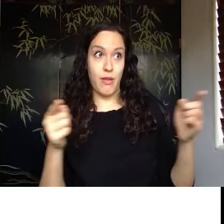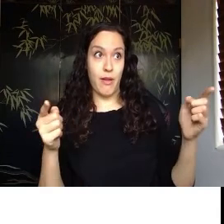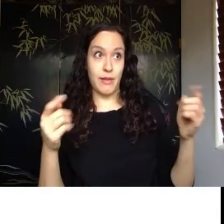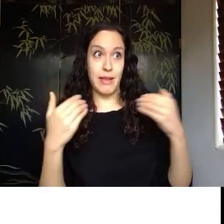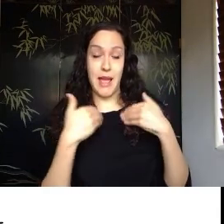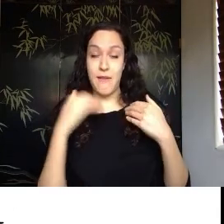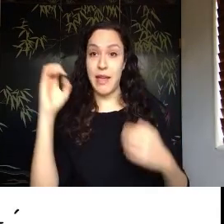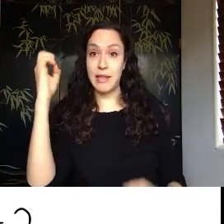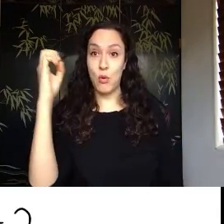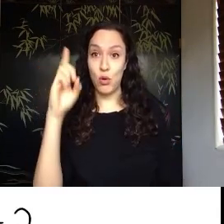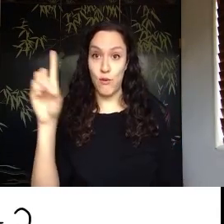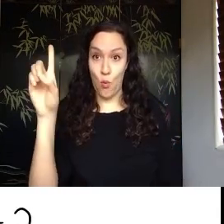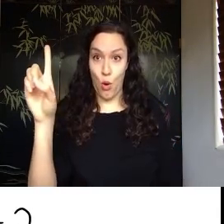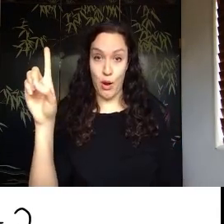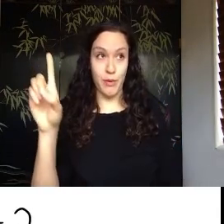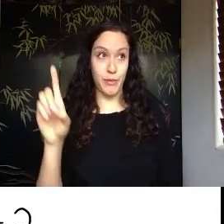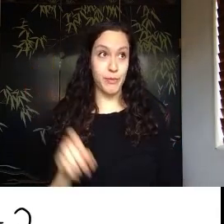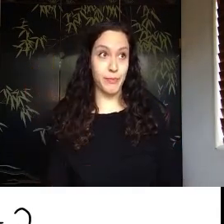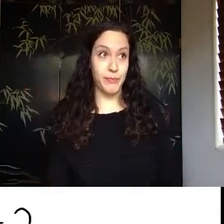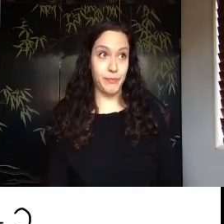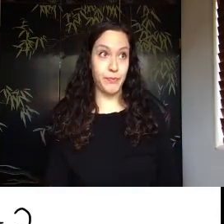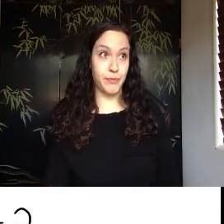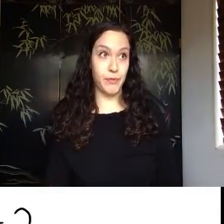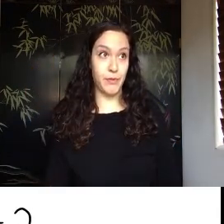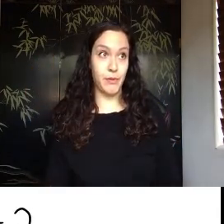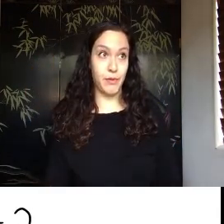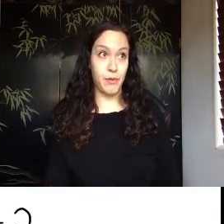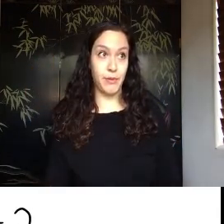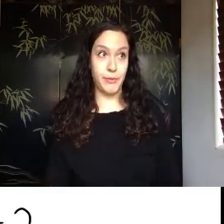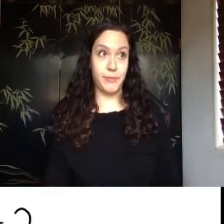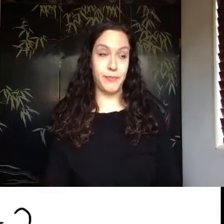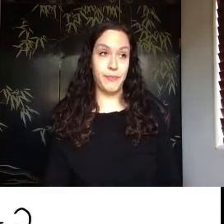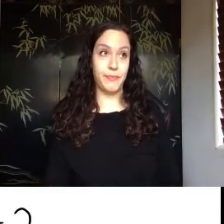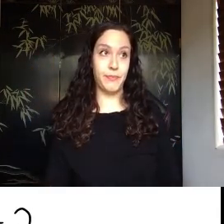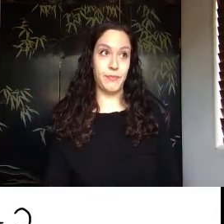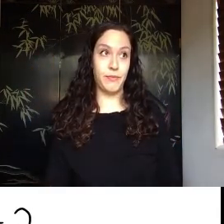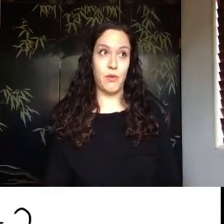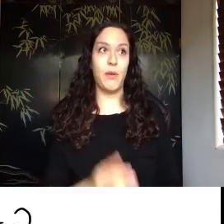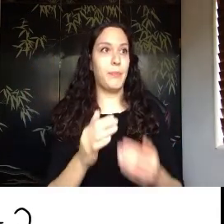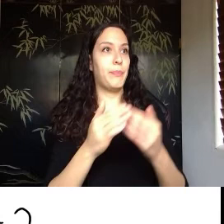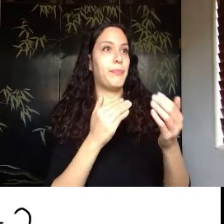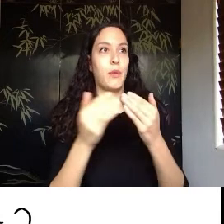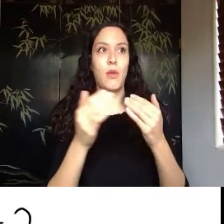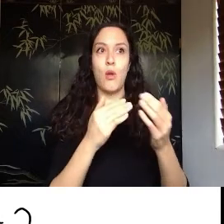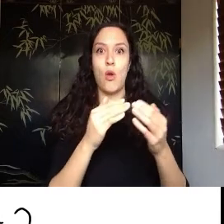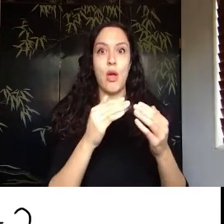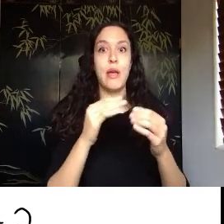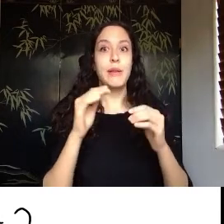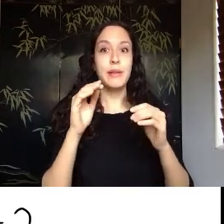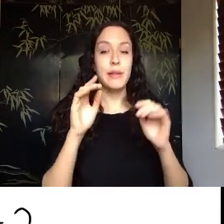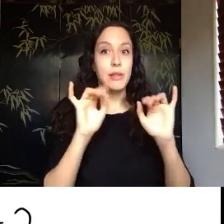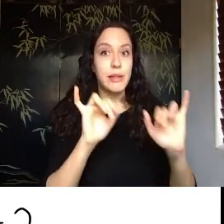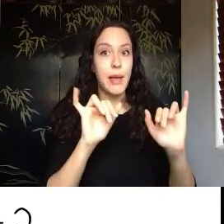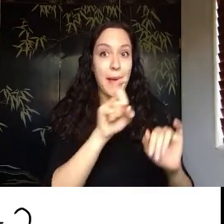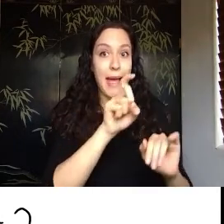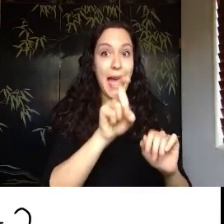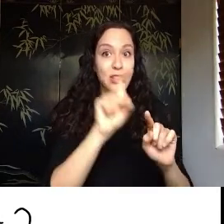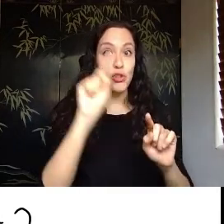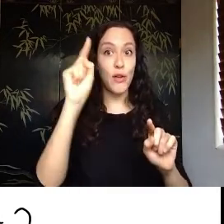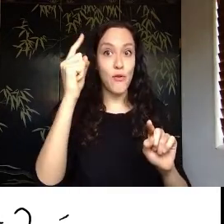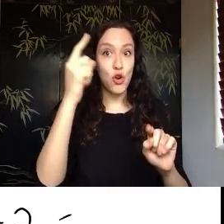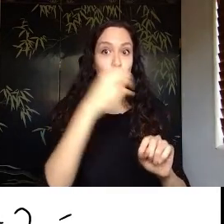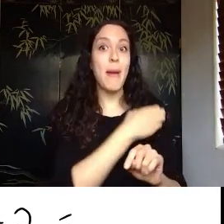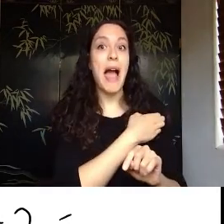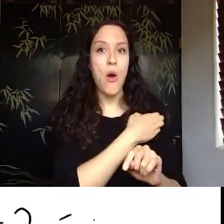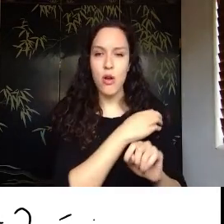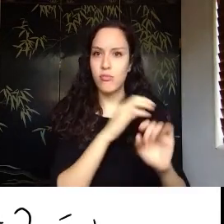1. Okay, and it can be plus or minus 2, it doesn't matter, as long as it's to the 1 power. All right, remember,